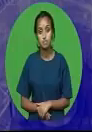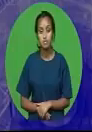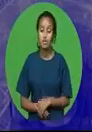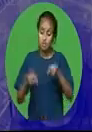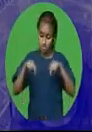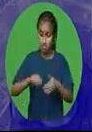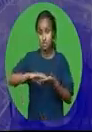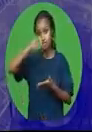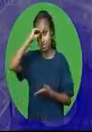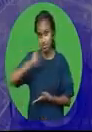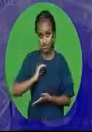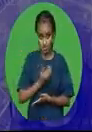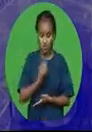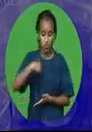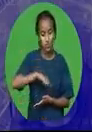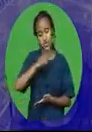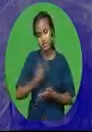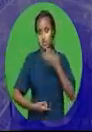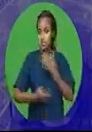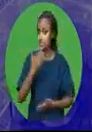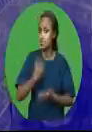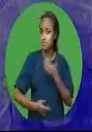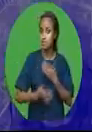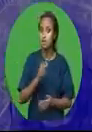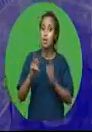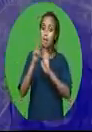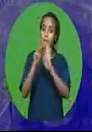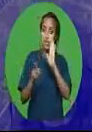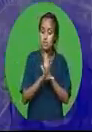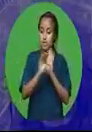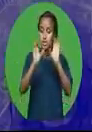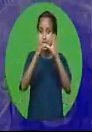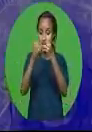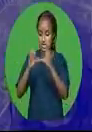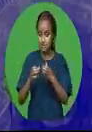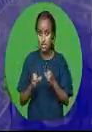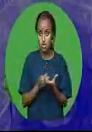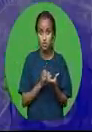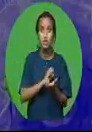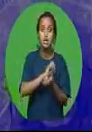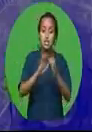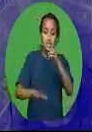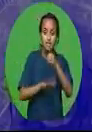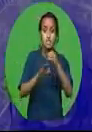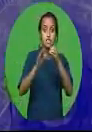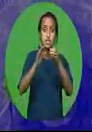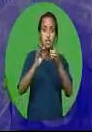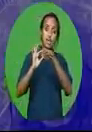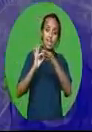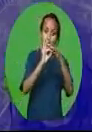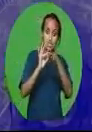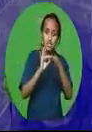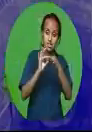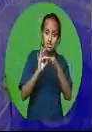In our today's lesson, we will discuss the principles and classification of surface intersection, the steps to find